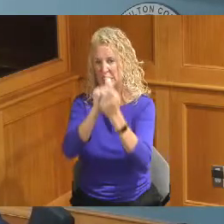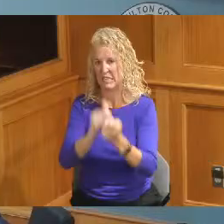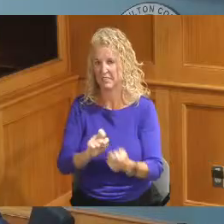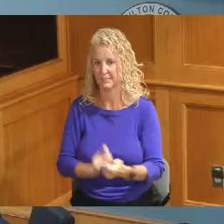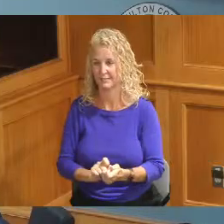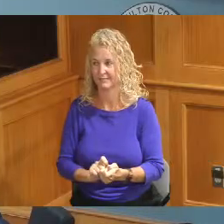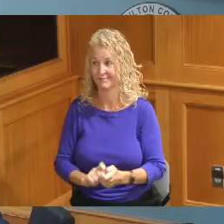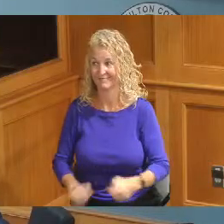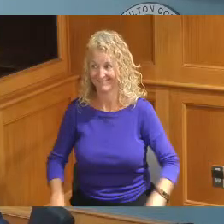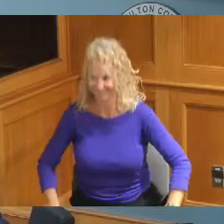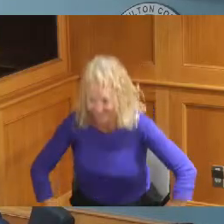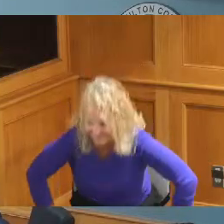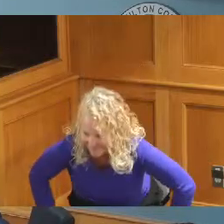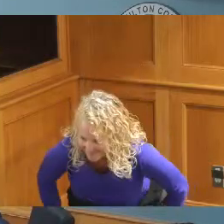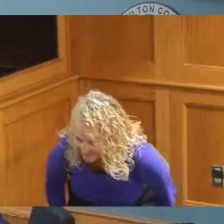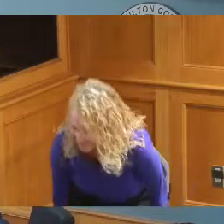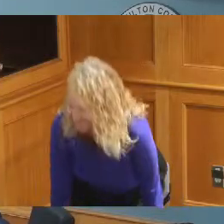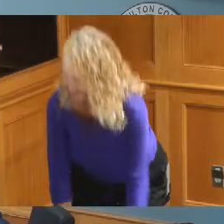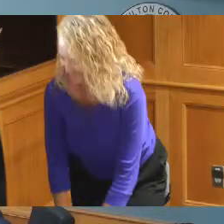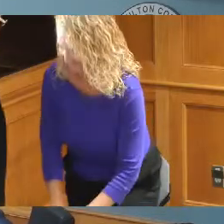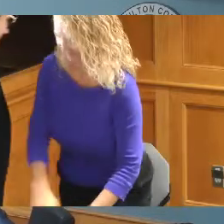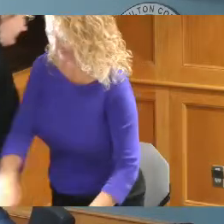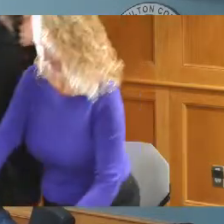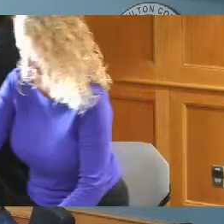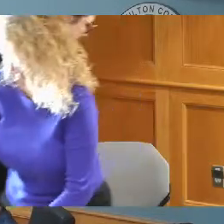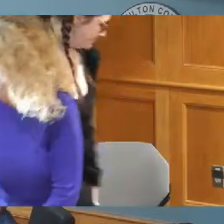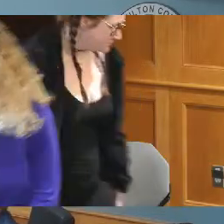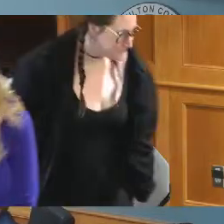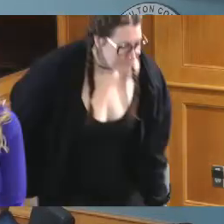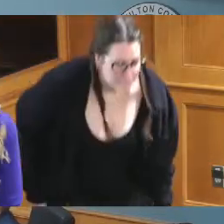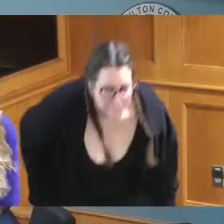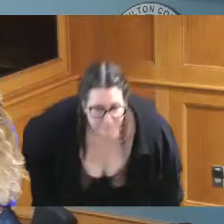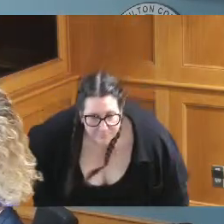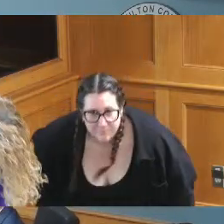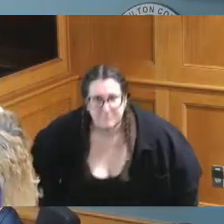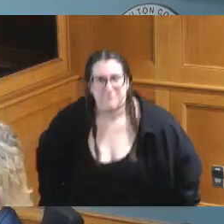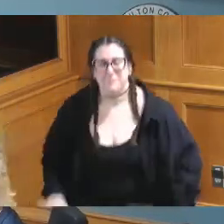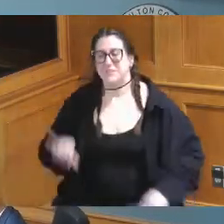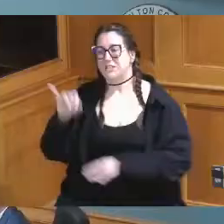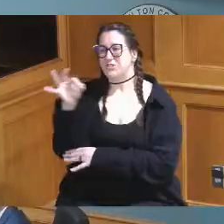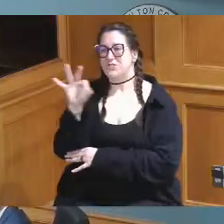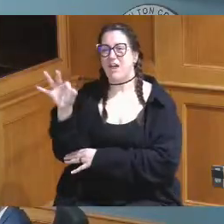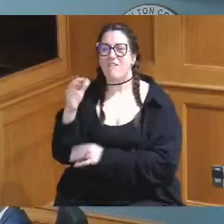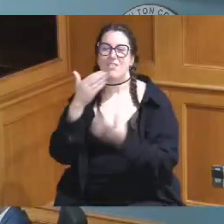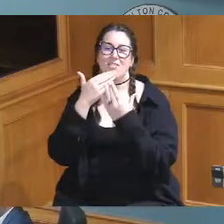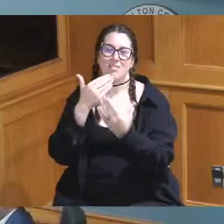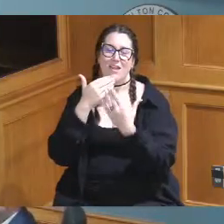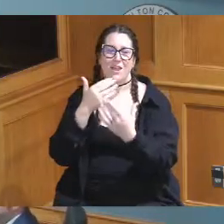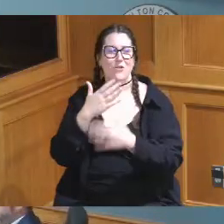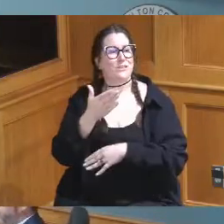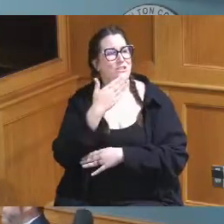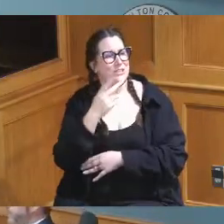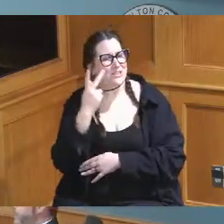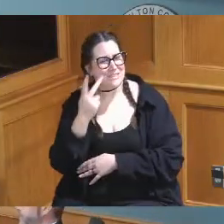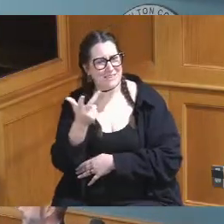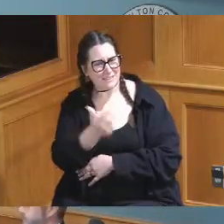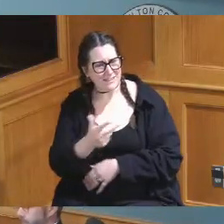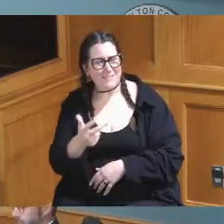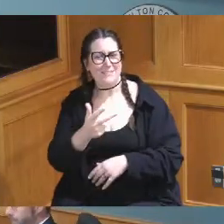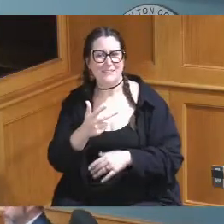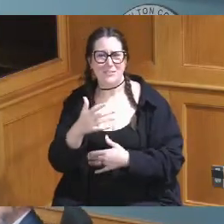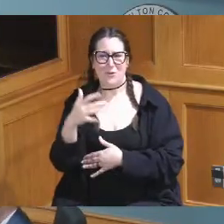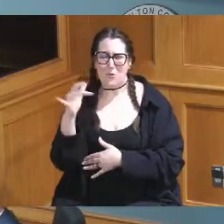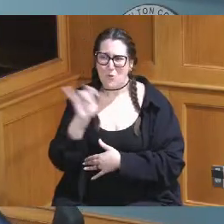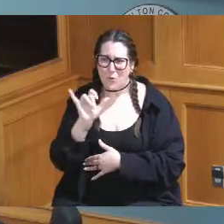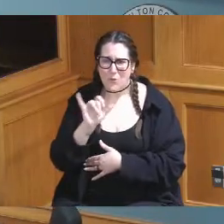before turning over for a formal recommendation to the board. Jeff, thank you, and commissioners, it's good to see you again. My, how time